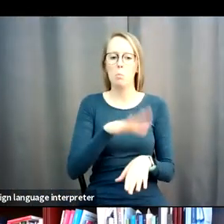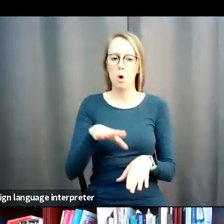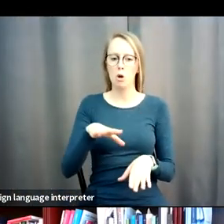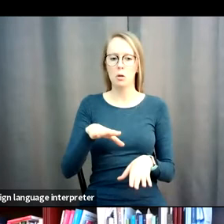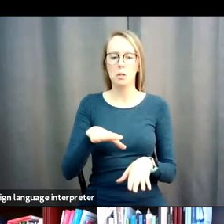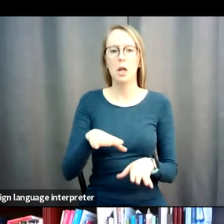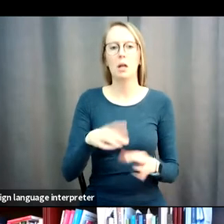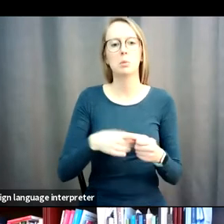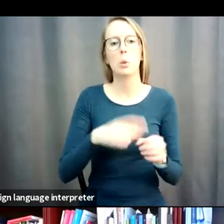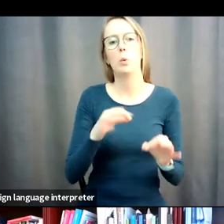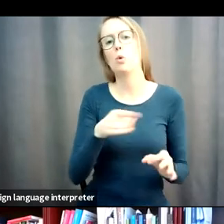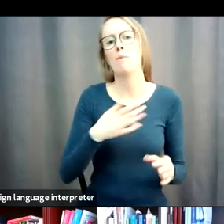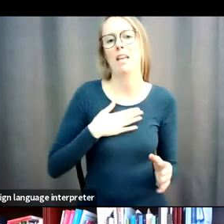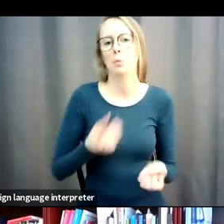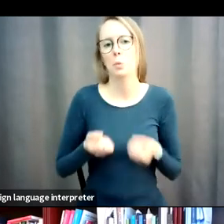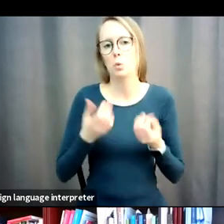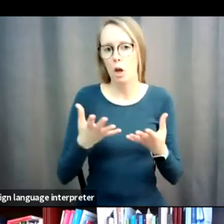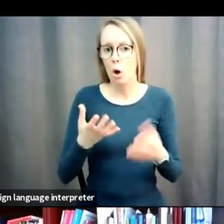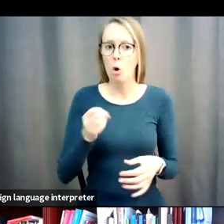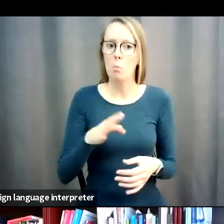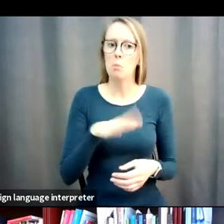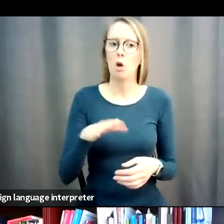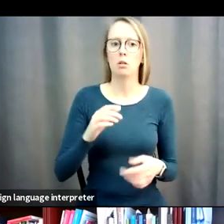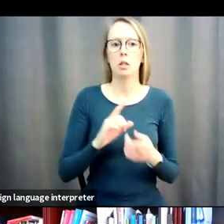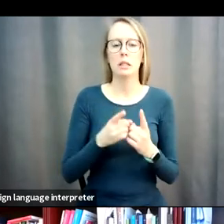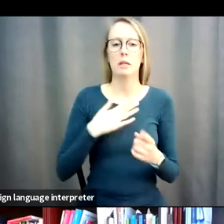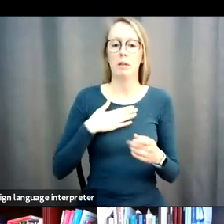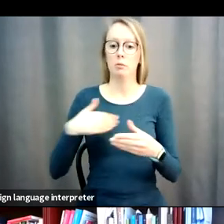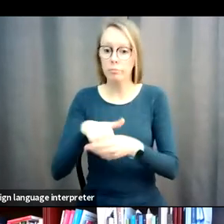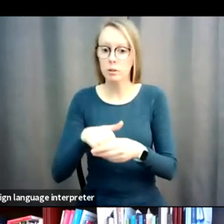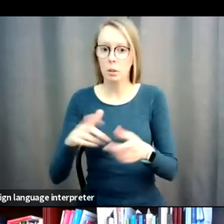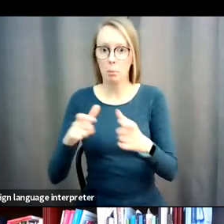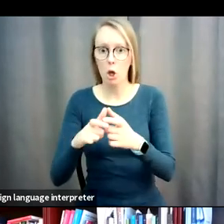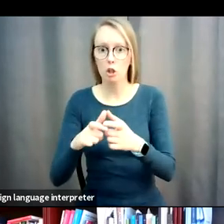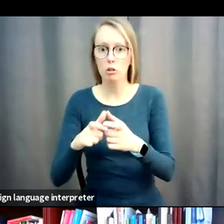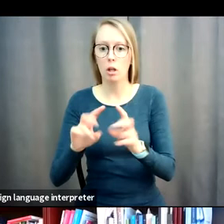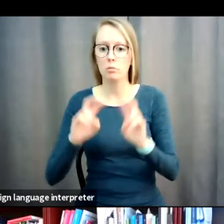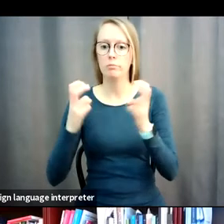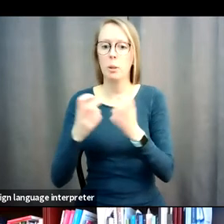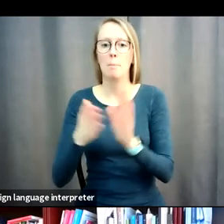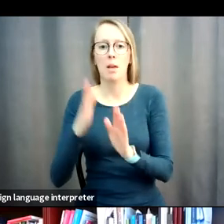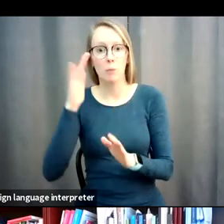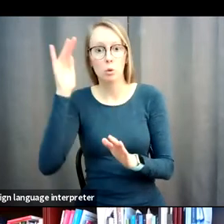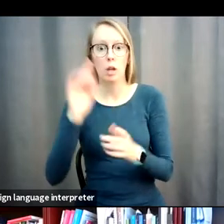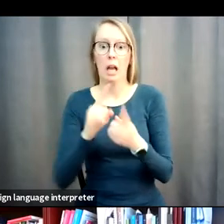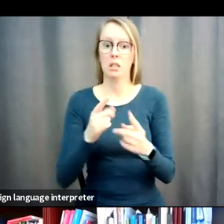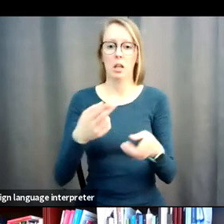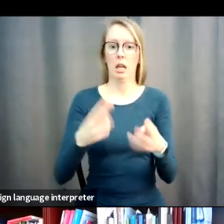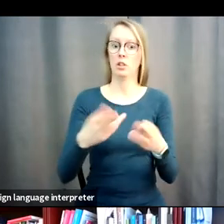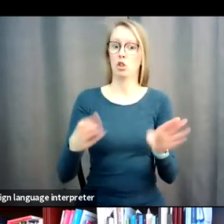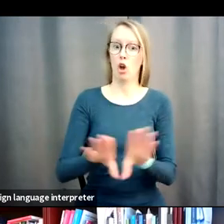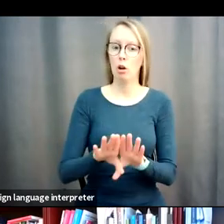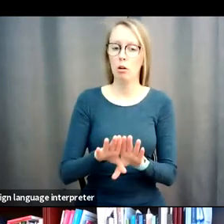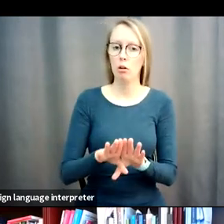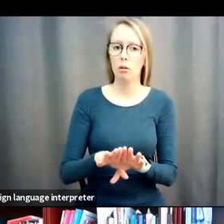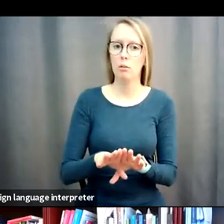heard. Does the child want to be in a meeting directly with the adults, maybe even in a courtroom? An older